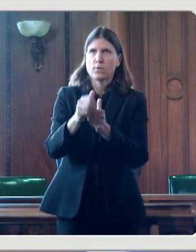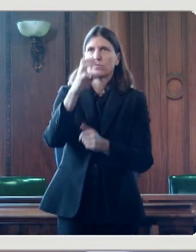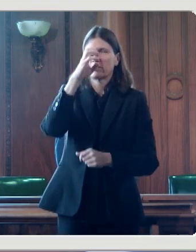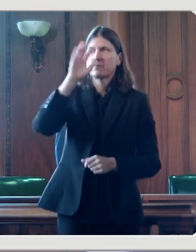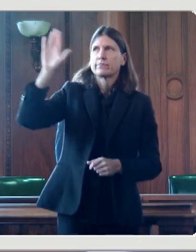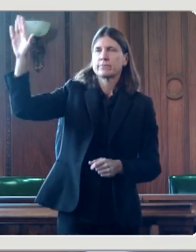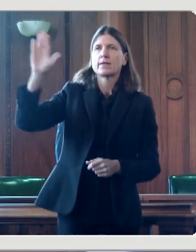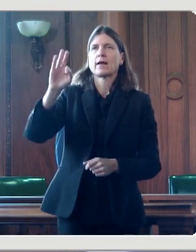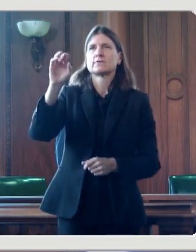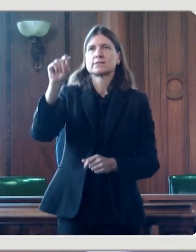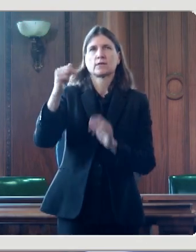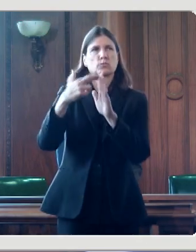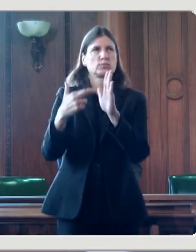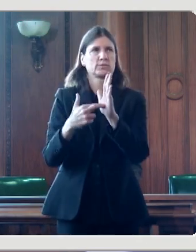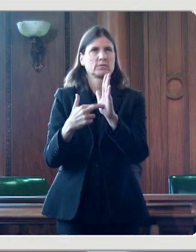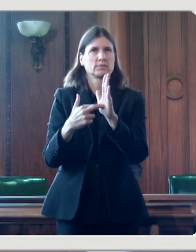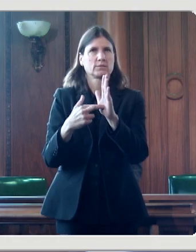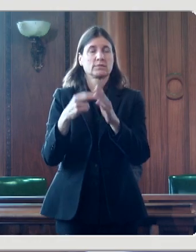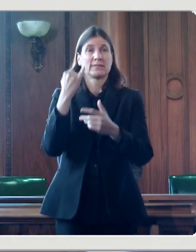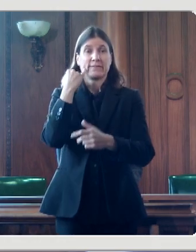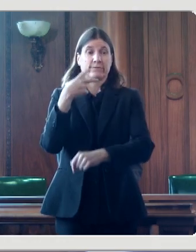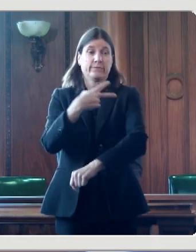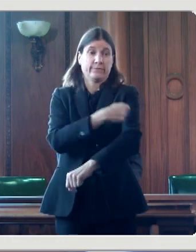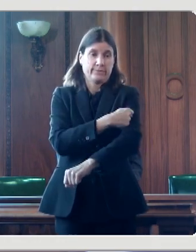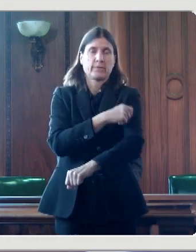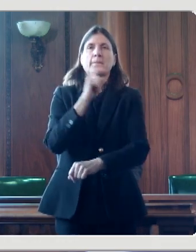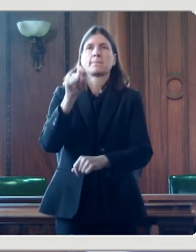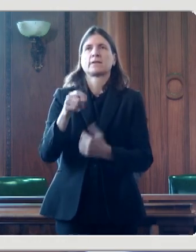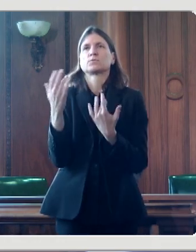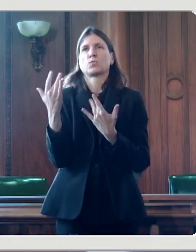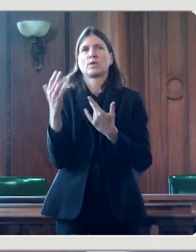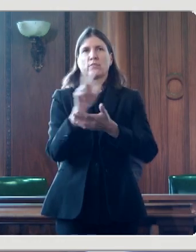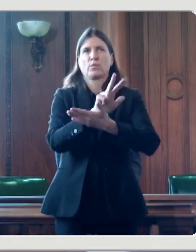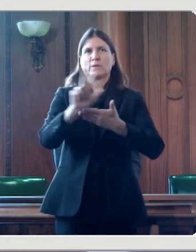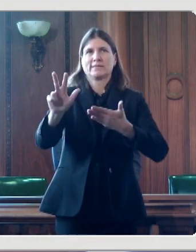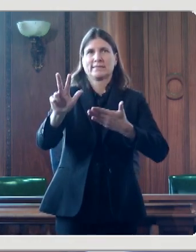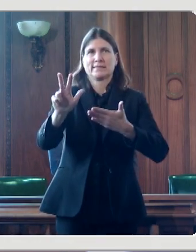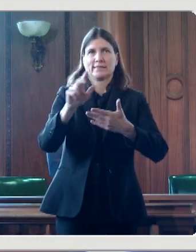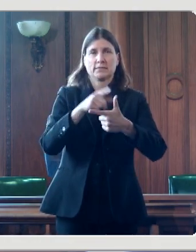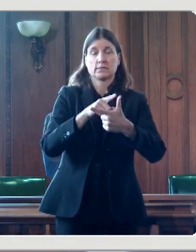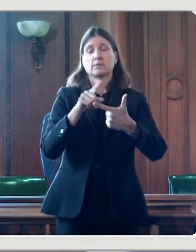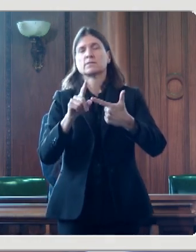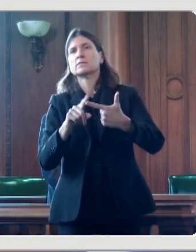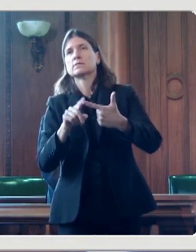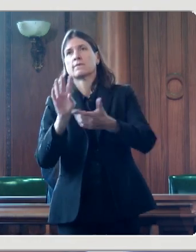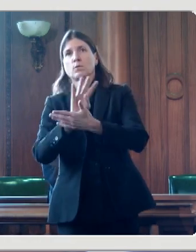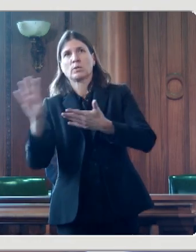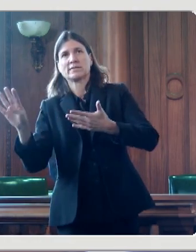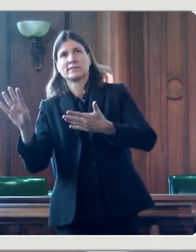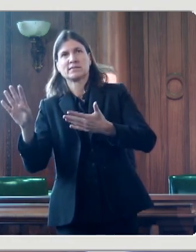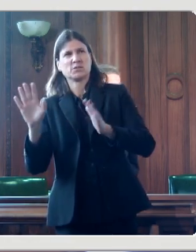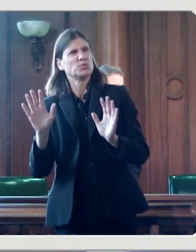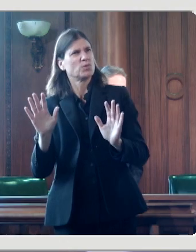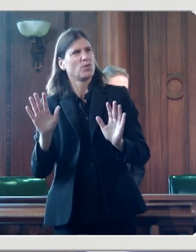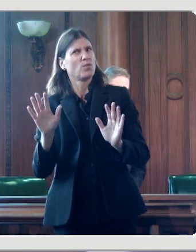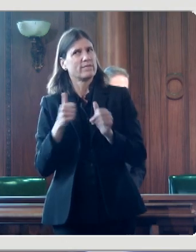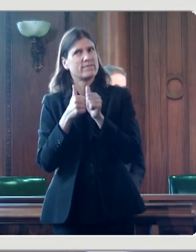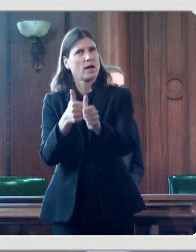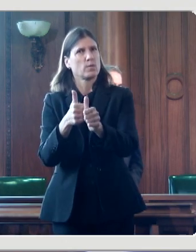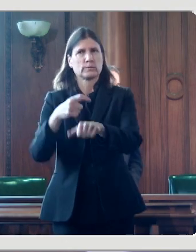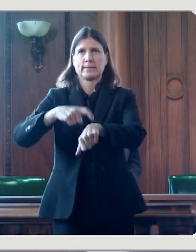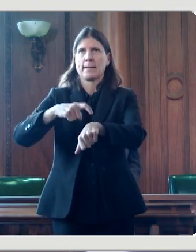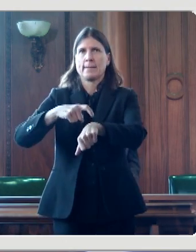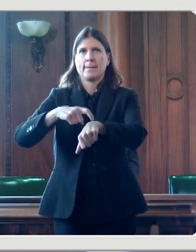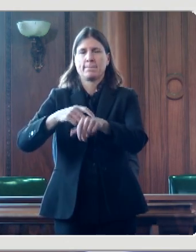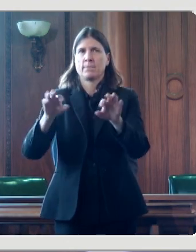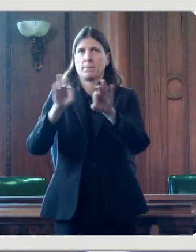vaccine clinic for healthcare workers. It's going very well. We will have utilized all the vaccine that's been given to us by